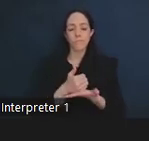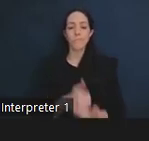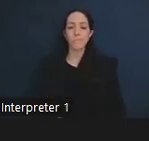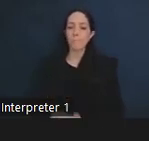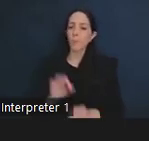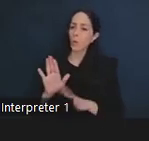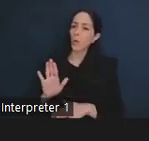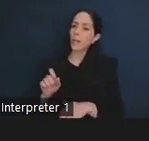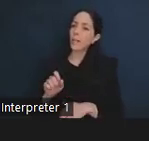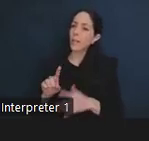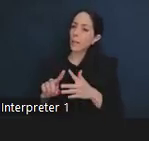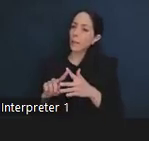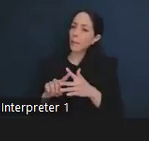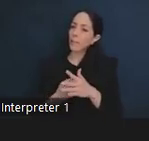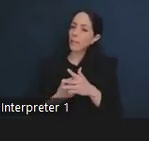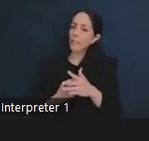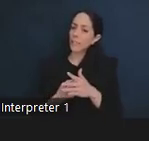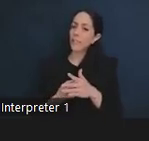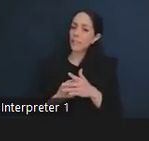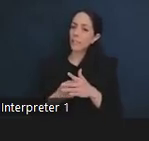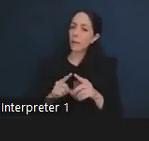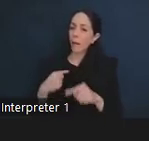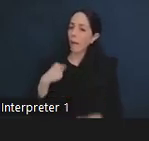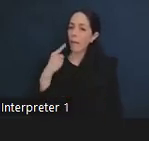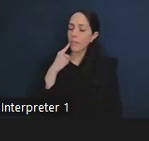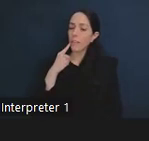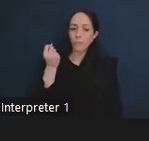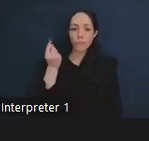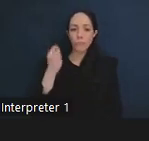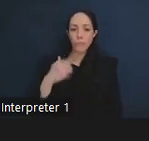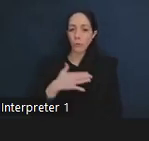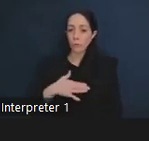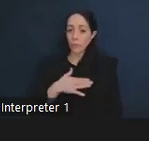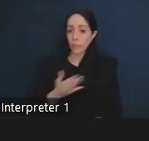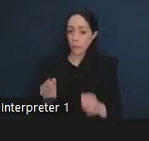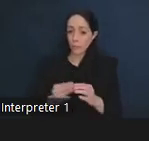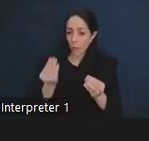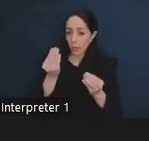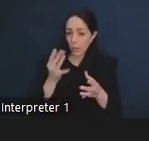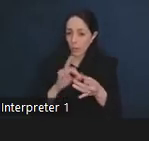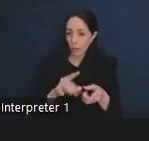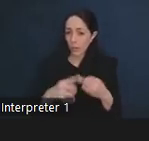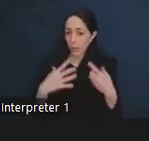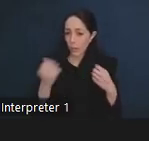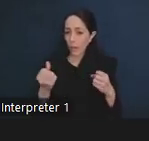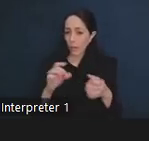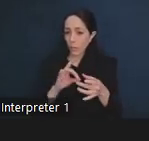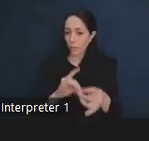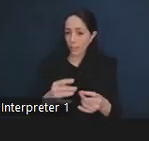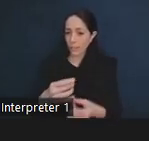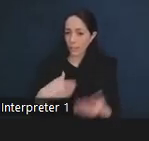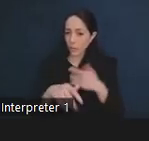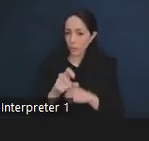Great. You cut out a little bit at the beginning, but I'm think you were appreciating more information about the health-related social needs. Is that